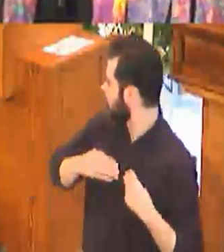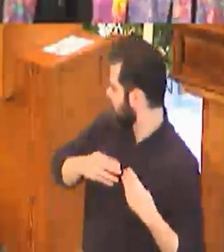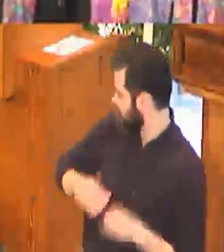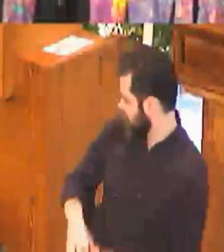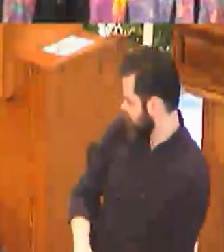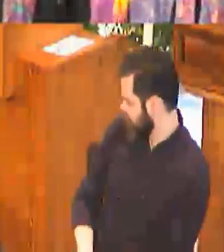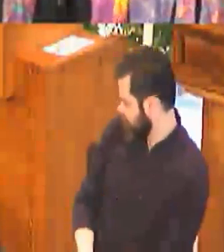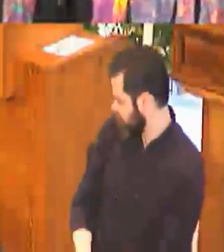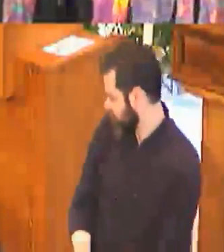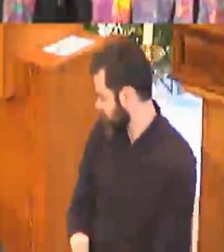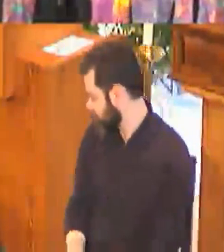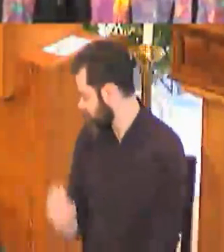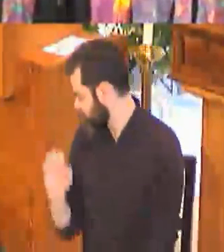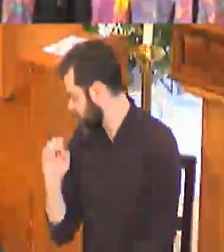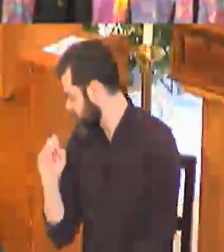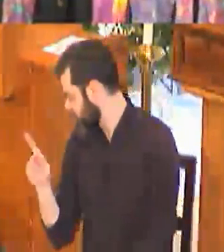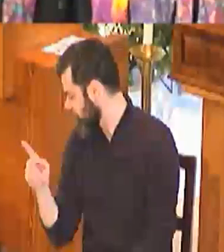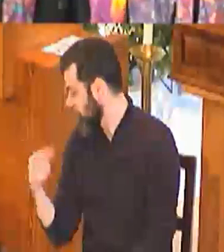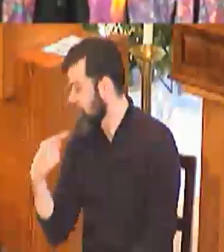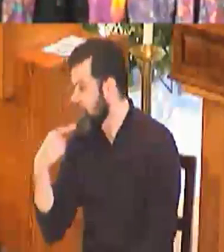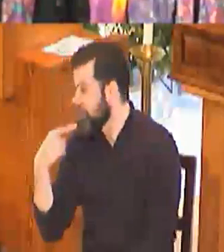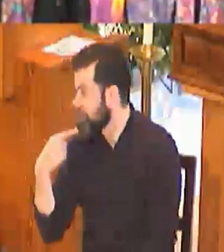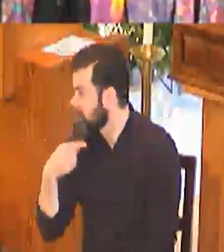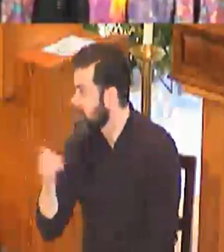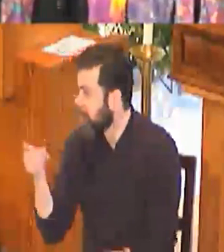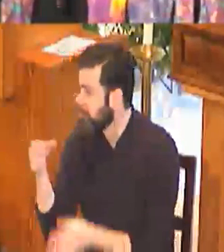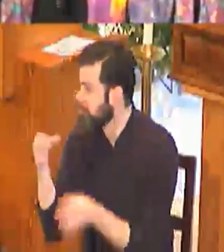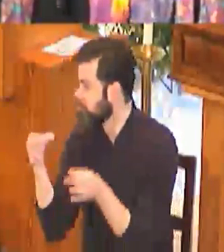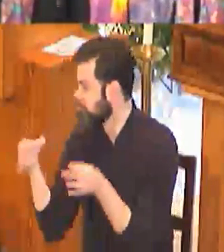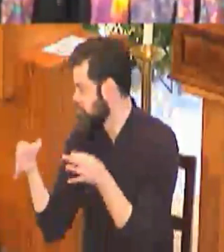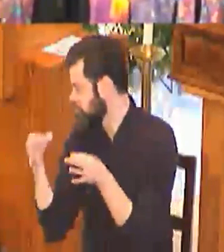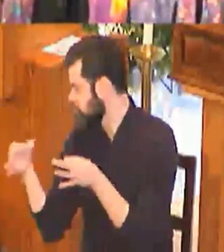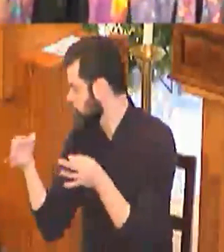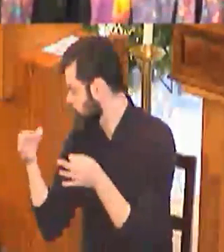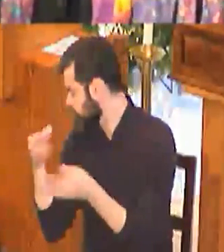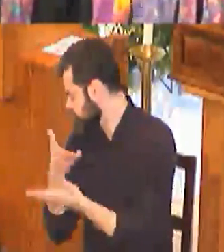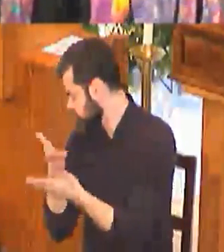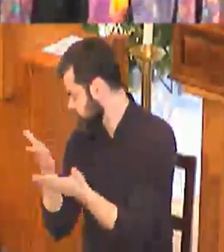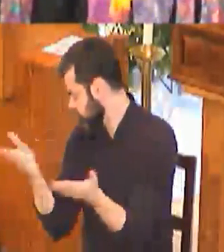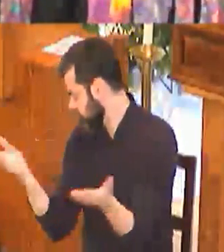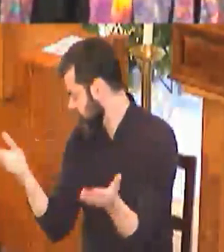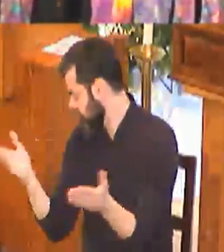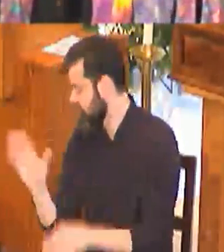Come on, y'all. Let's tell them what it is. Come on, choir. Tell them, tell them, tell them.